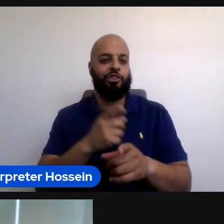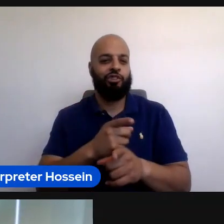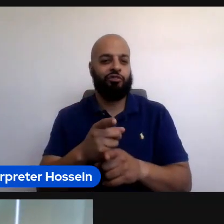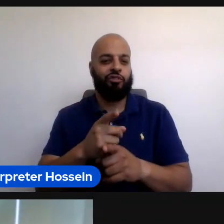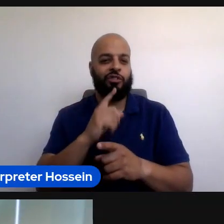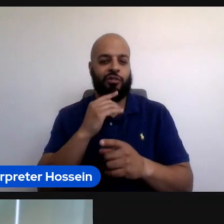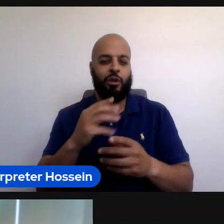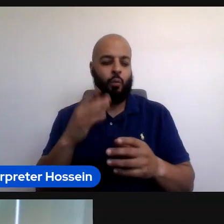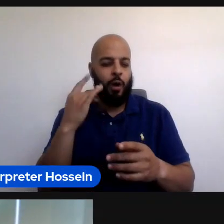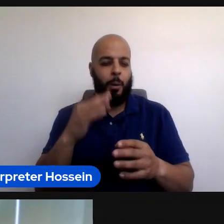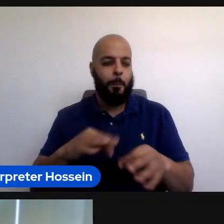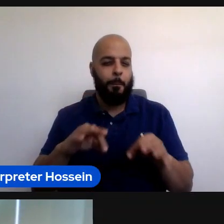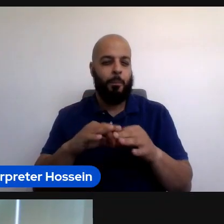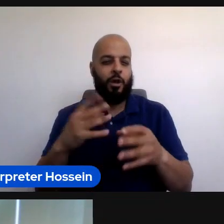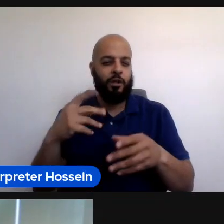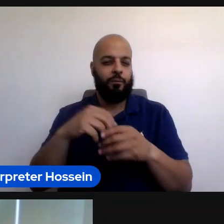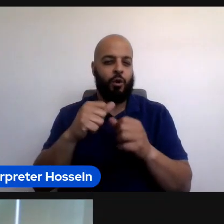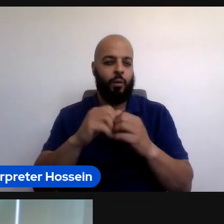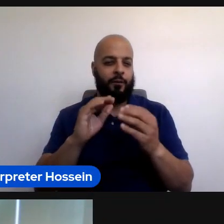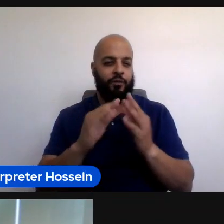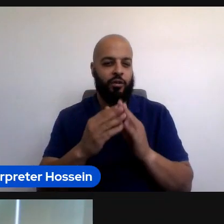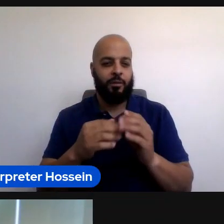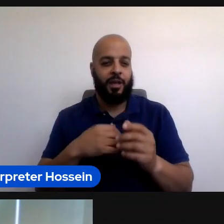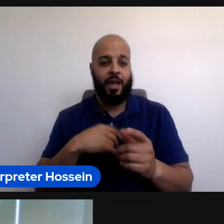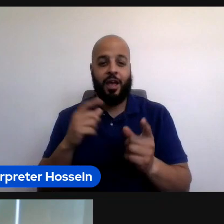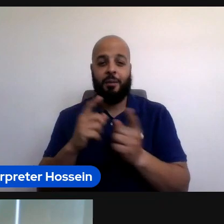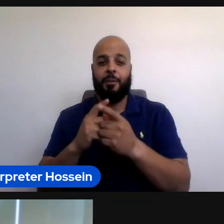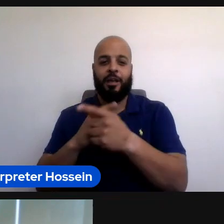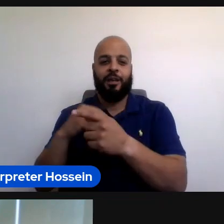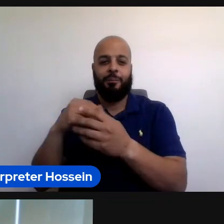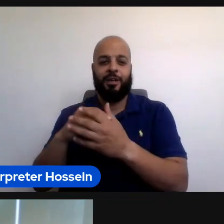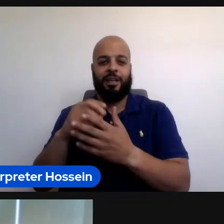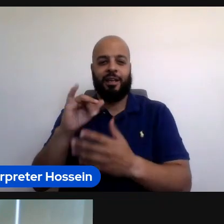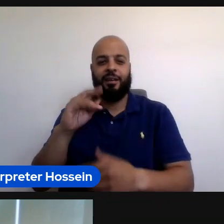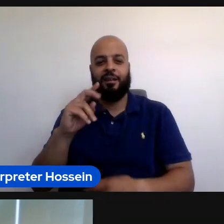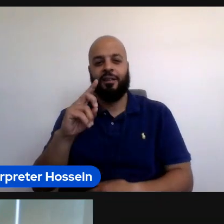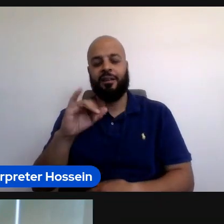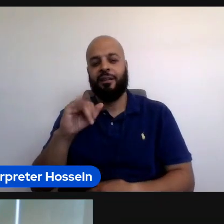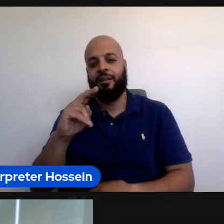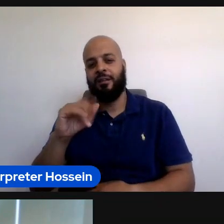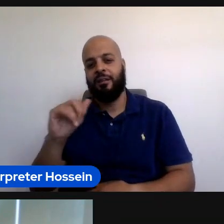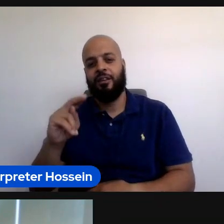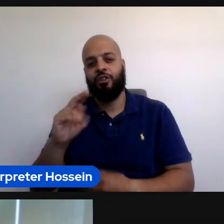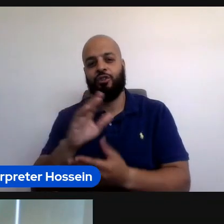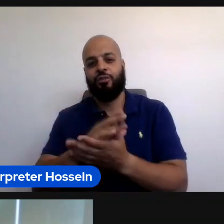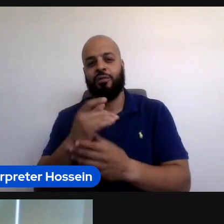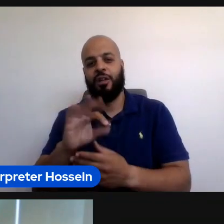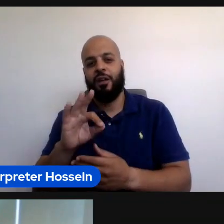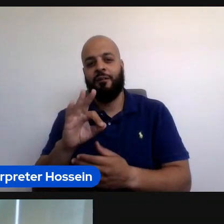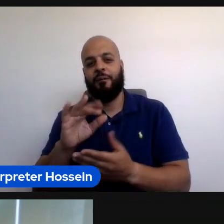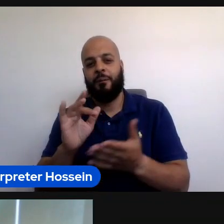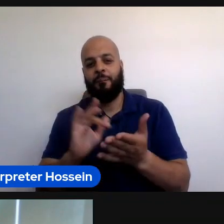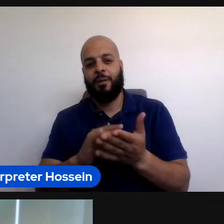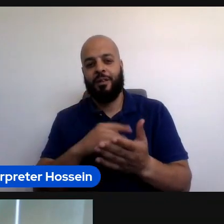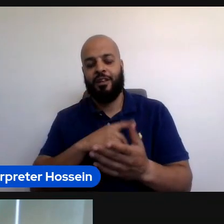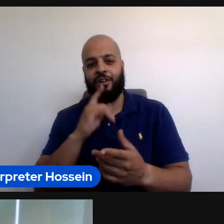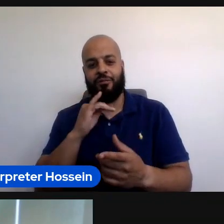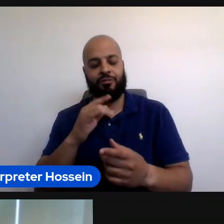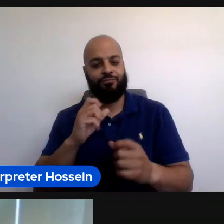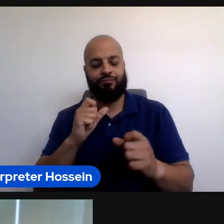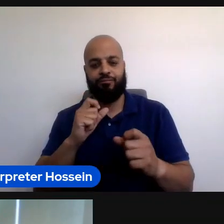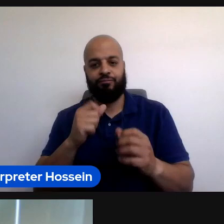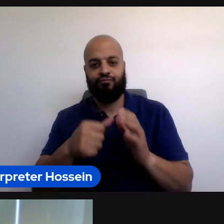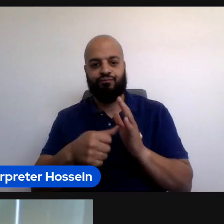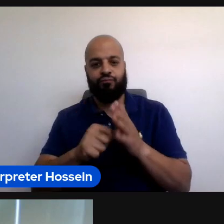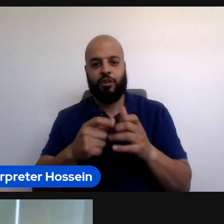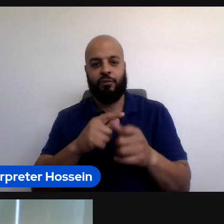met Dr. Simmons when he gave a seminar talk at Indiana University School of Medicine. I was most impressed by the rigor involved in his work,